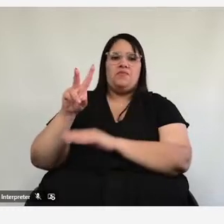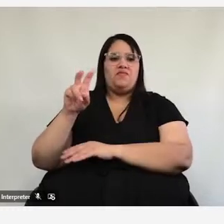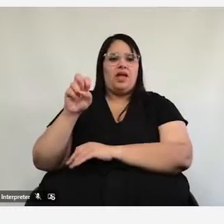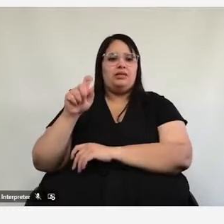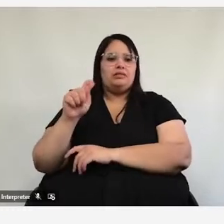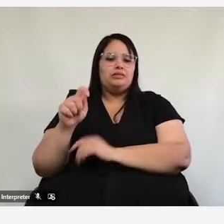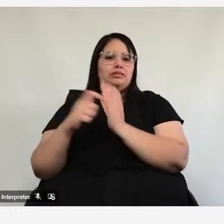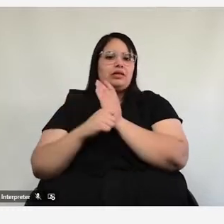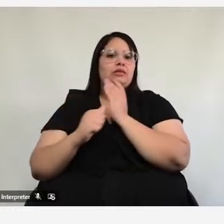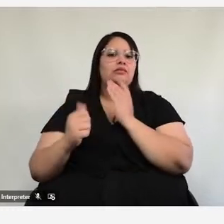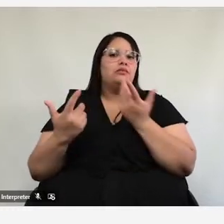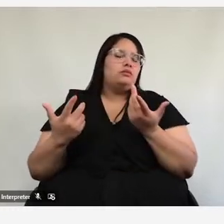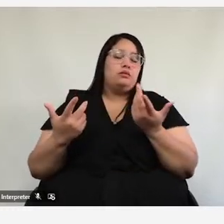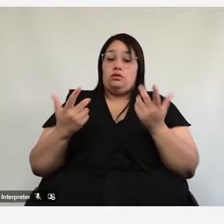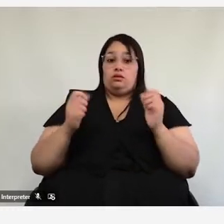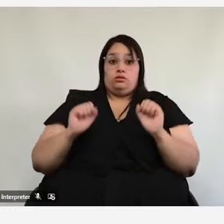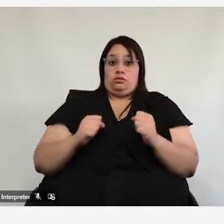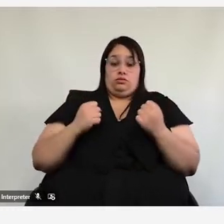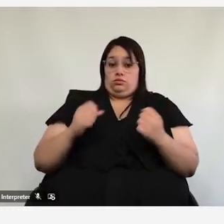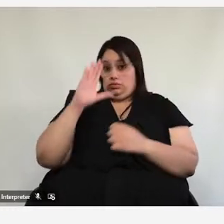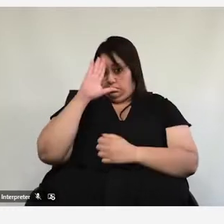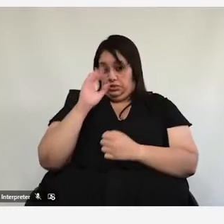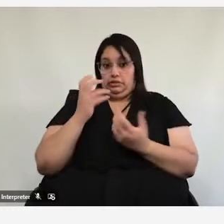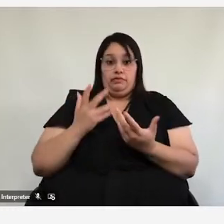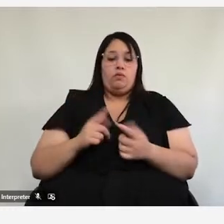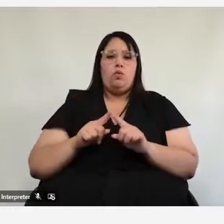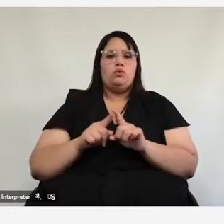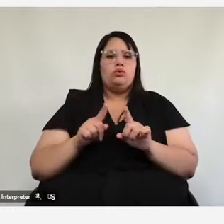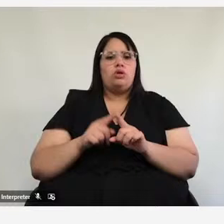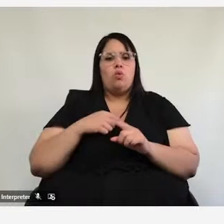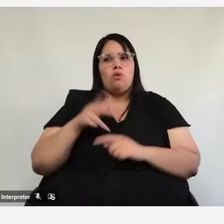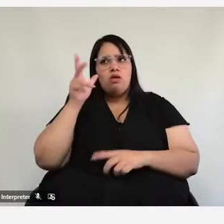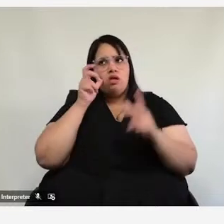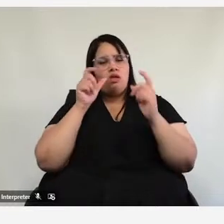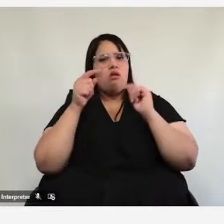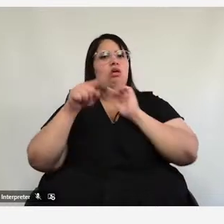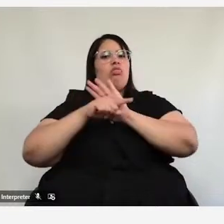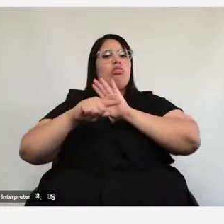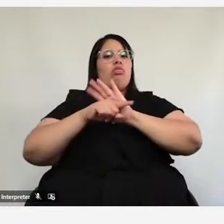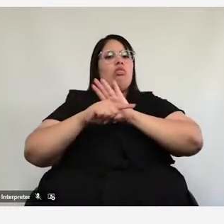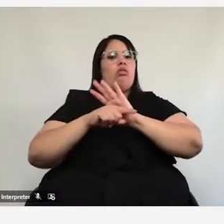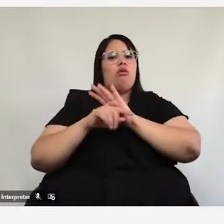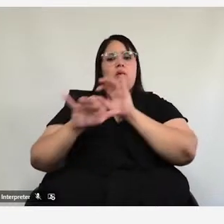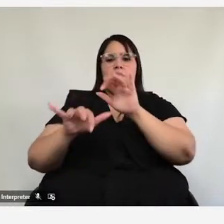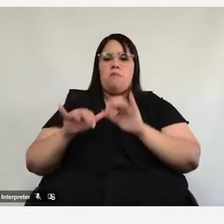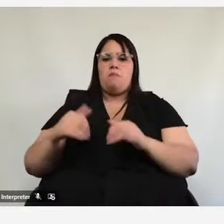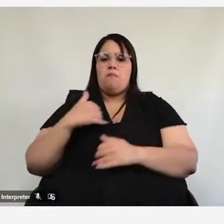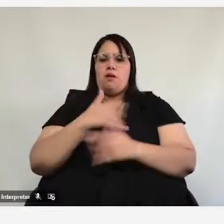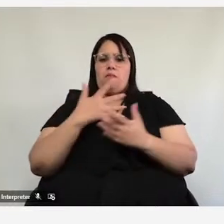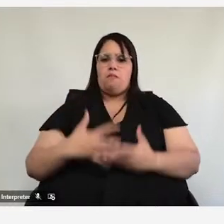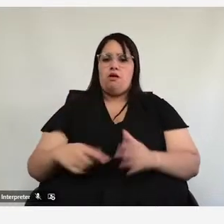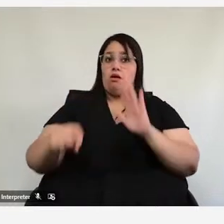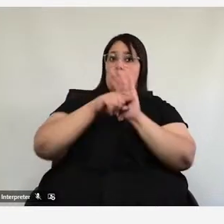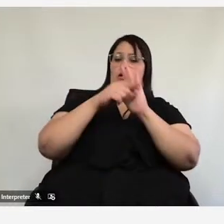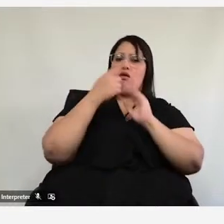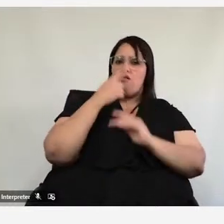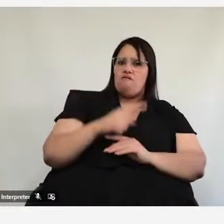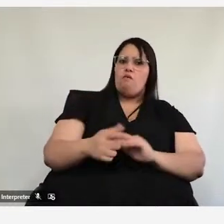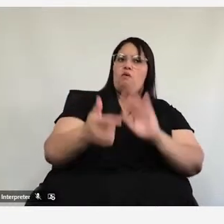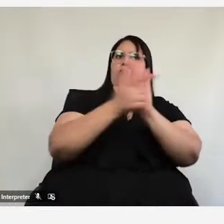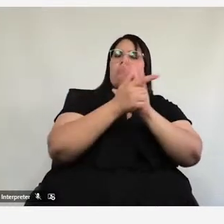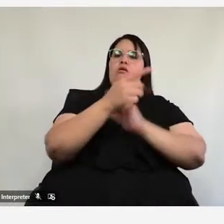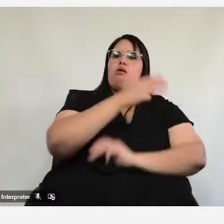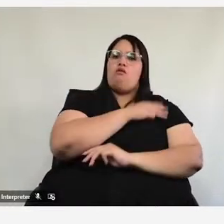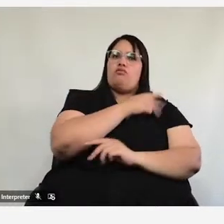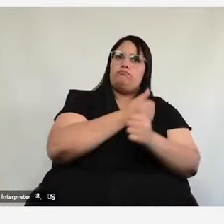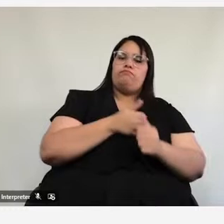It's unbelievable, Speaker. We also continue to hear unfounded criticism from some members of the House directed towards the Law Enforcement